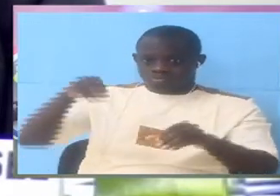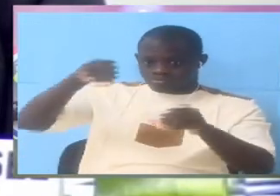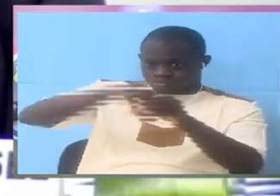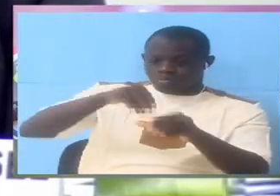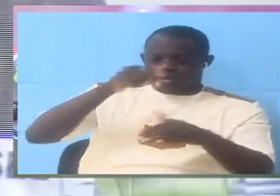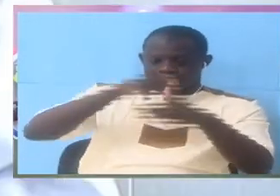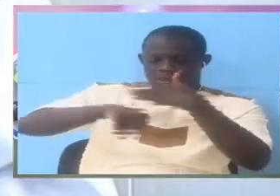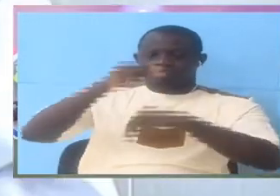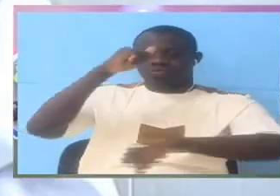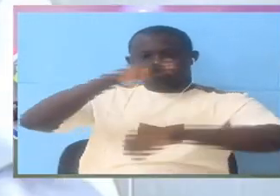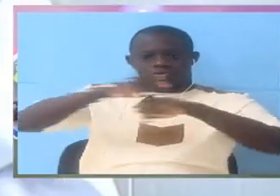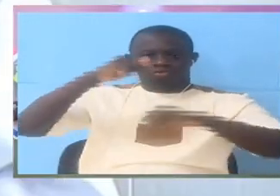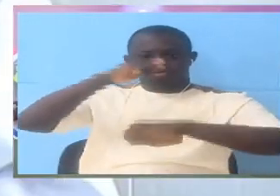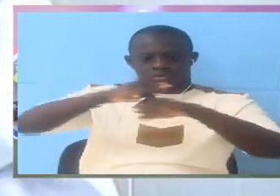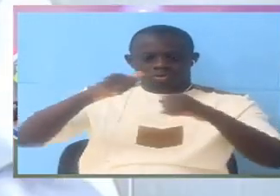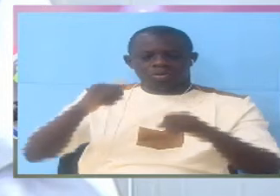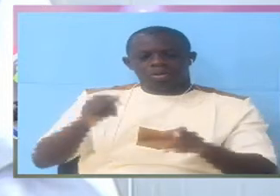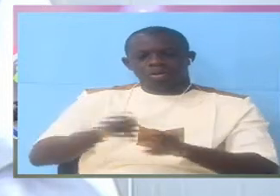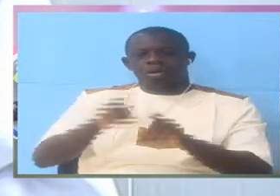torture.